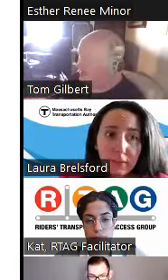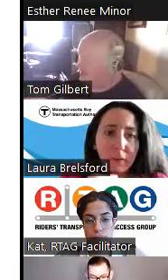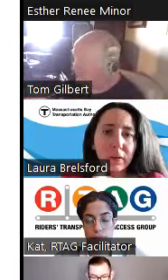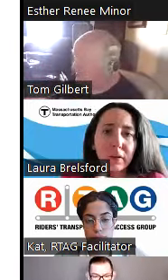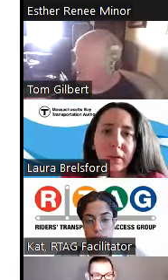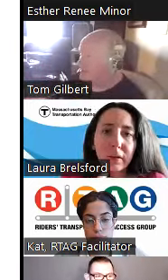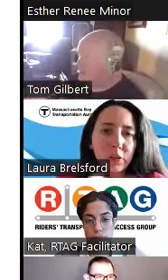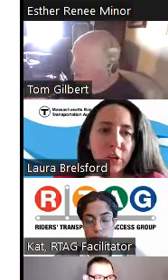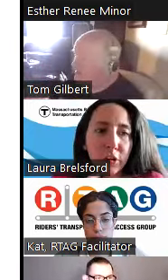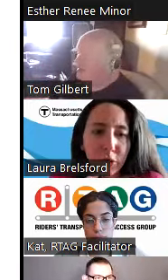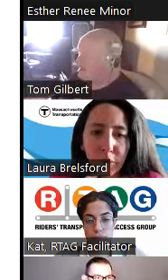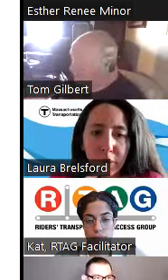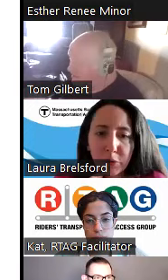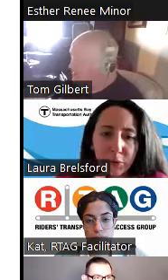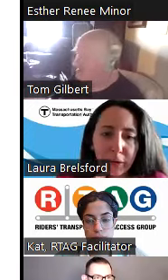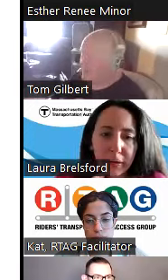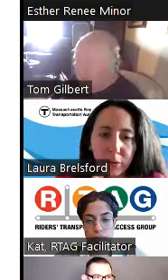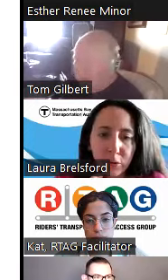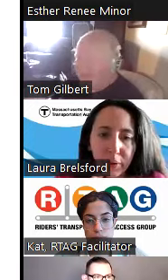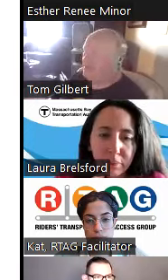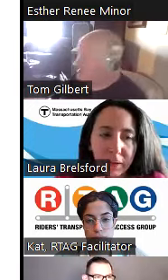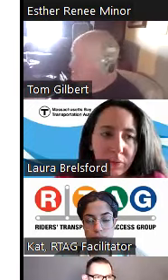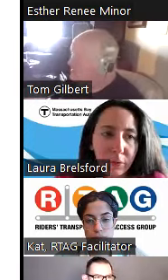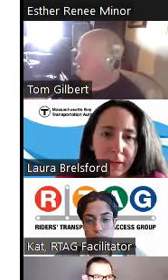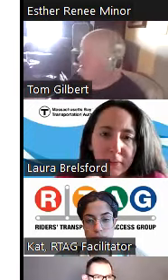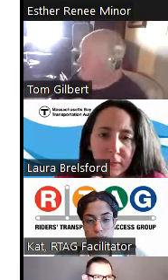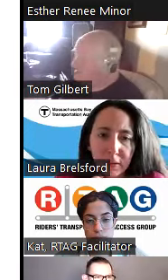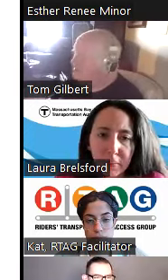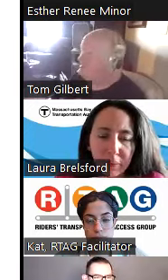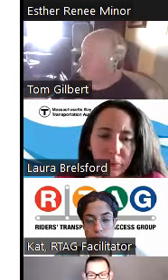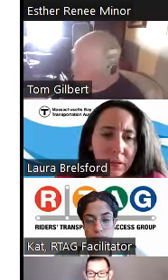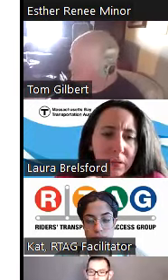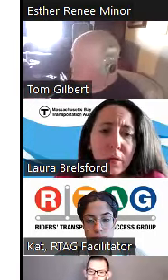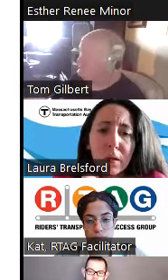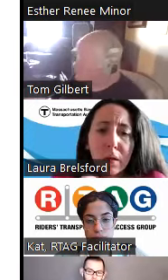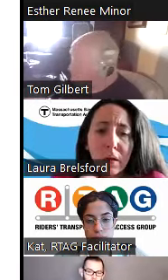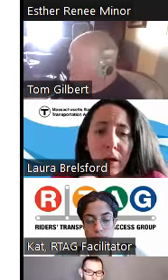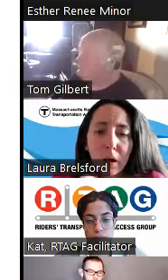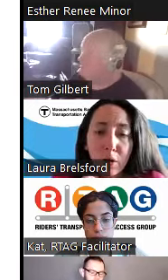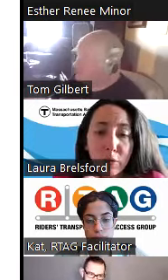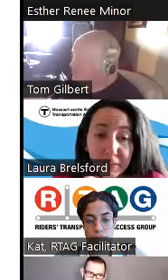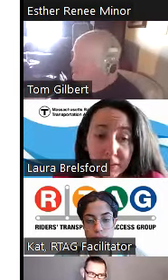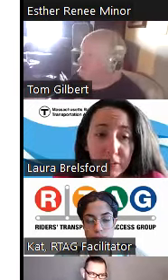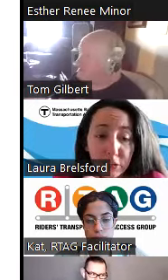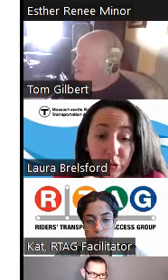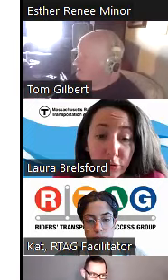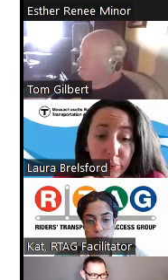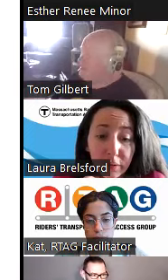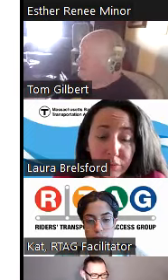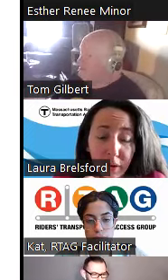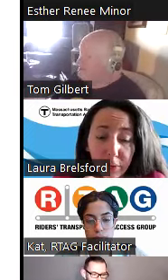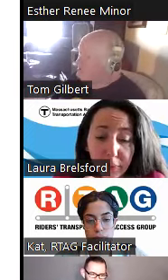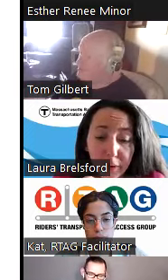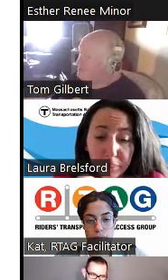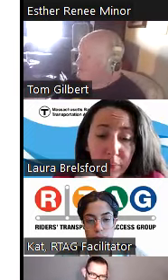Yes, Esther, you are absolutely right. I know you have been really excellent about raising this issue